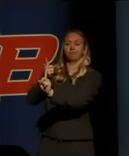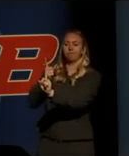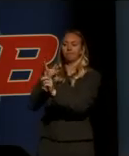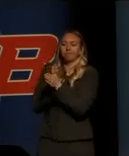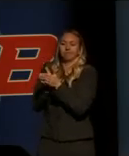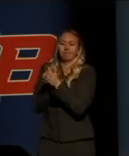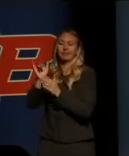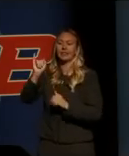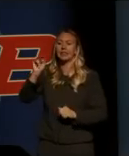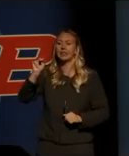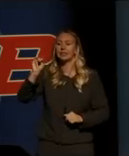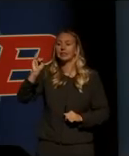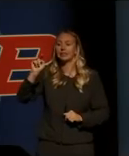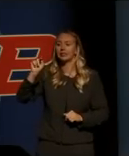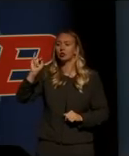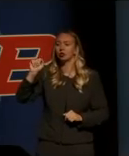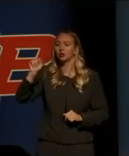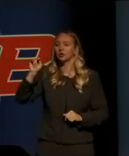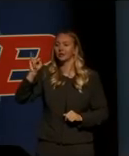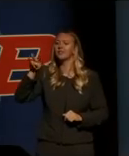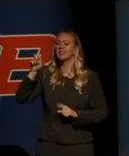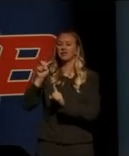exemplifies the college in its next chapter.